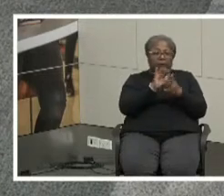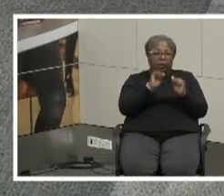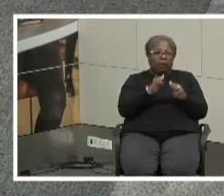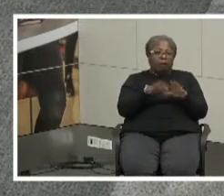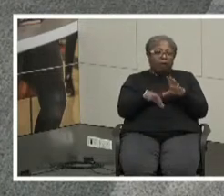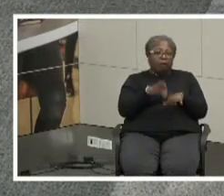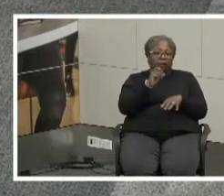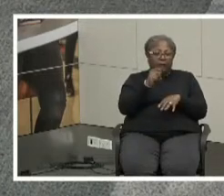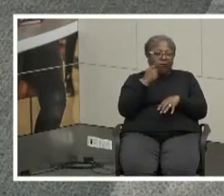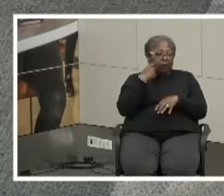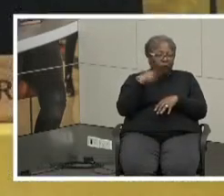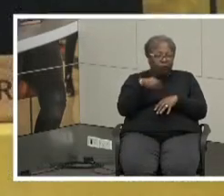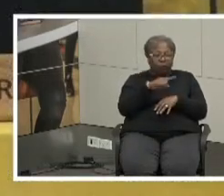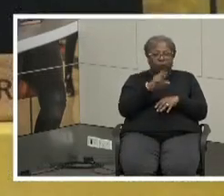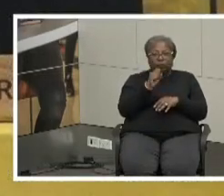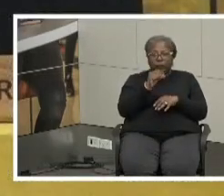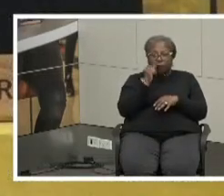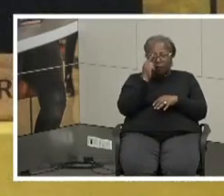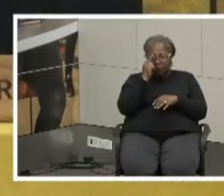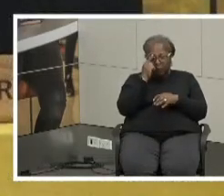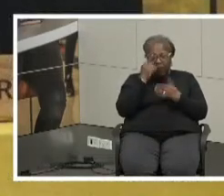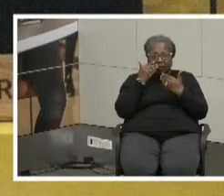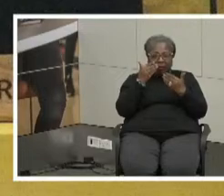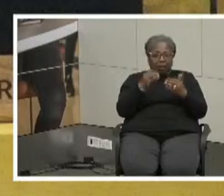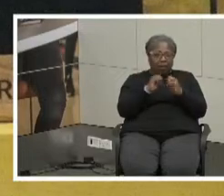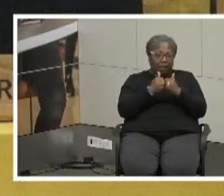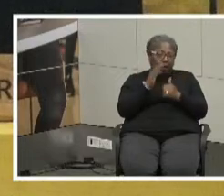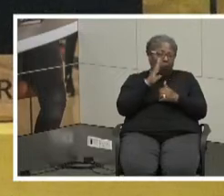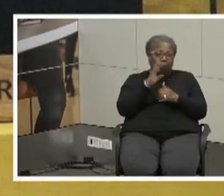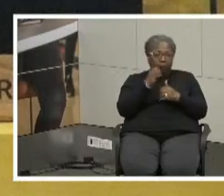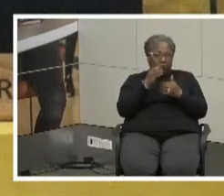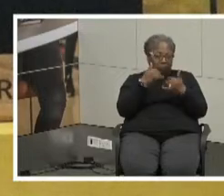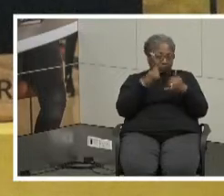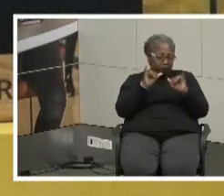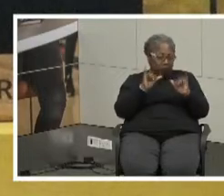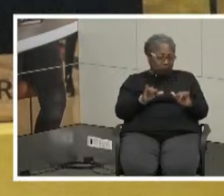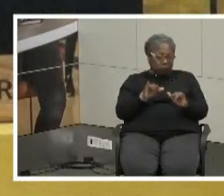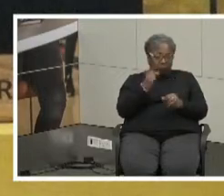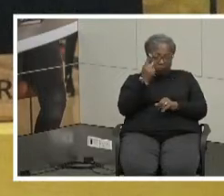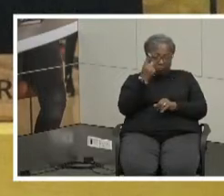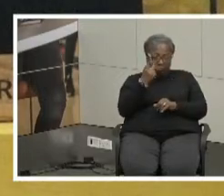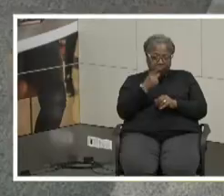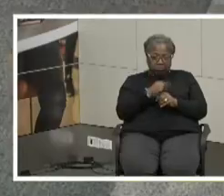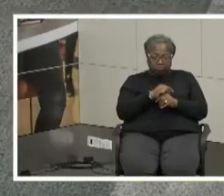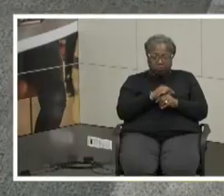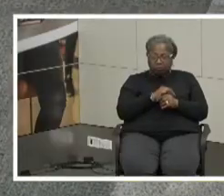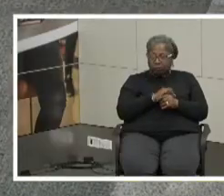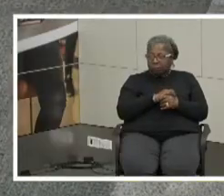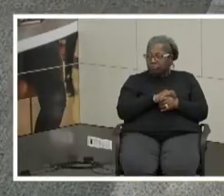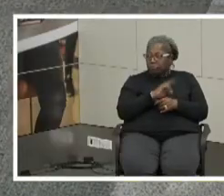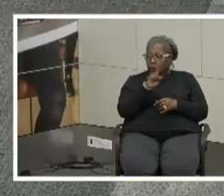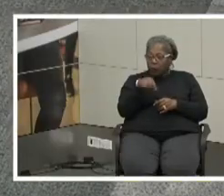you so moving forward how is it allotted still to the same 11